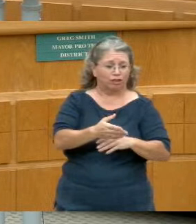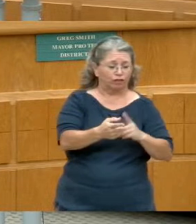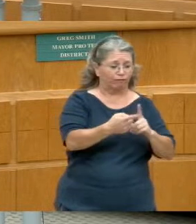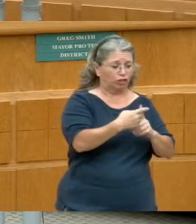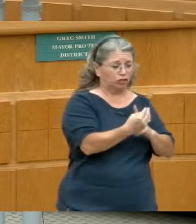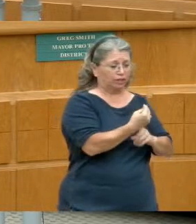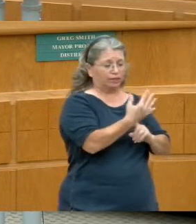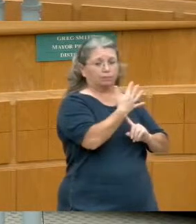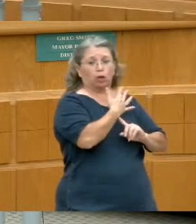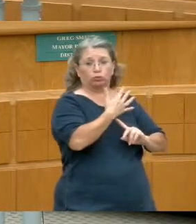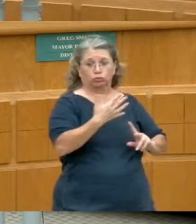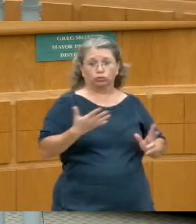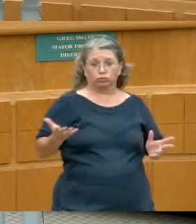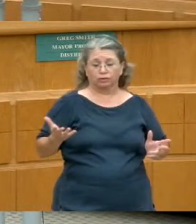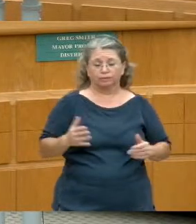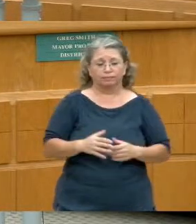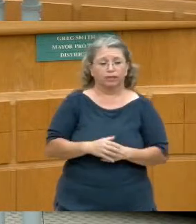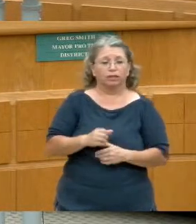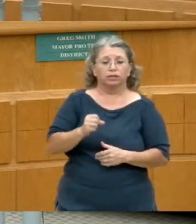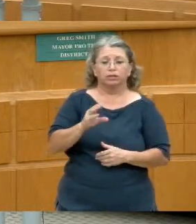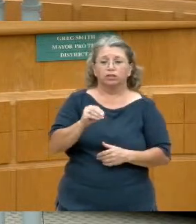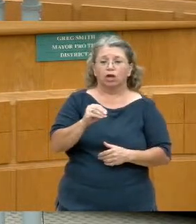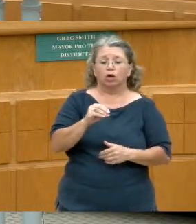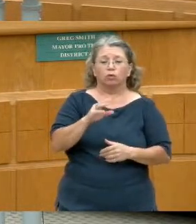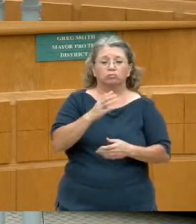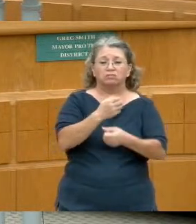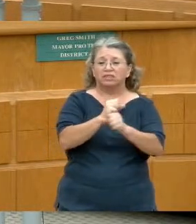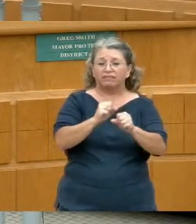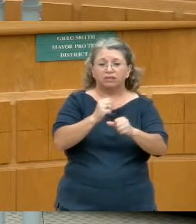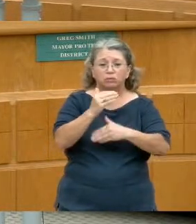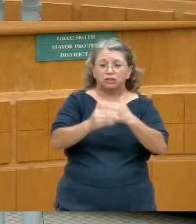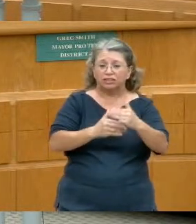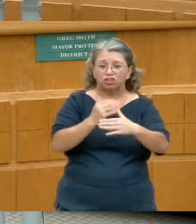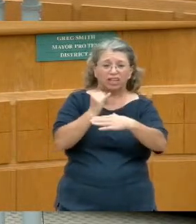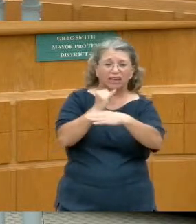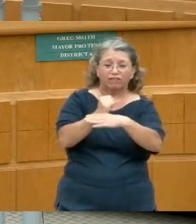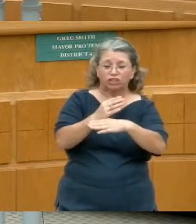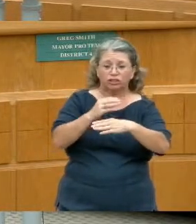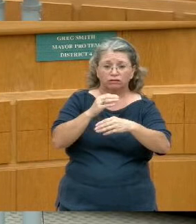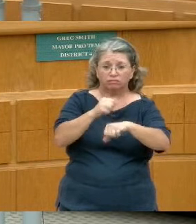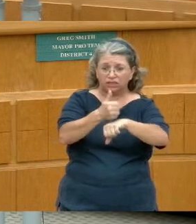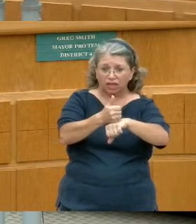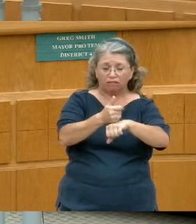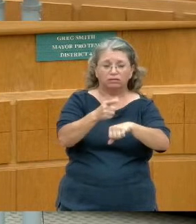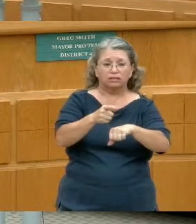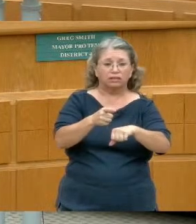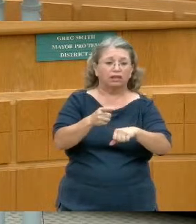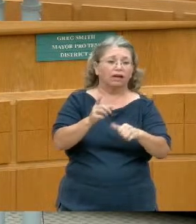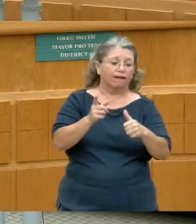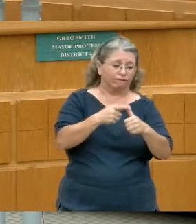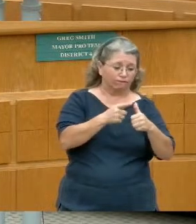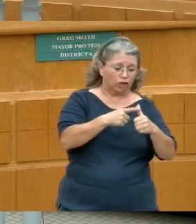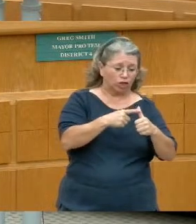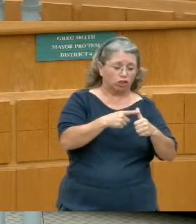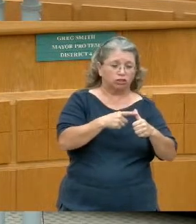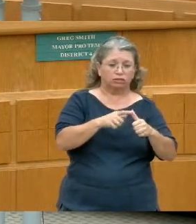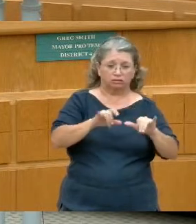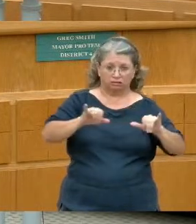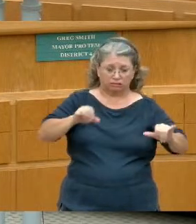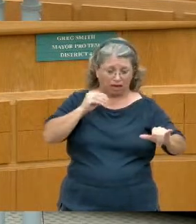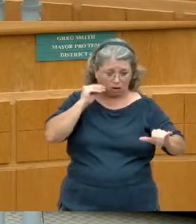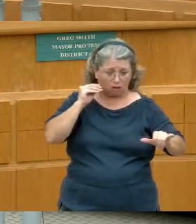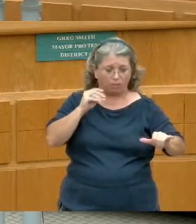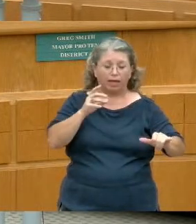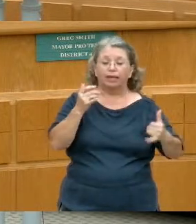interventions that's in place is you're requested to stay at home if you can. The official stay-at-home order is over, but you're requested to stay at home if you